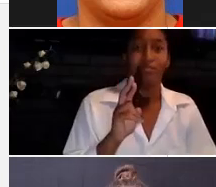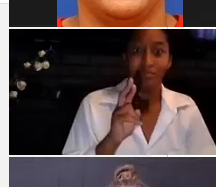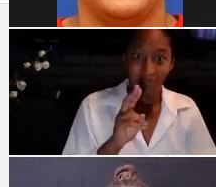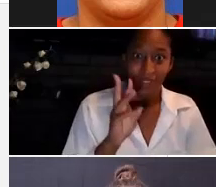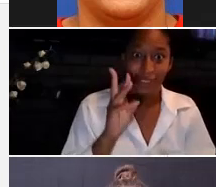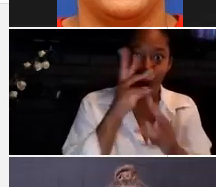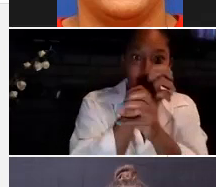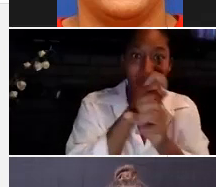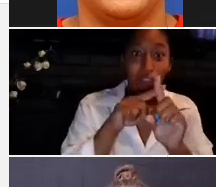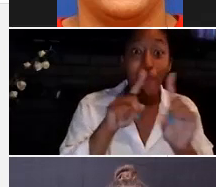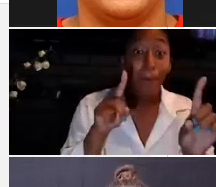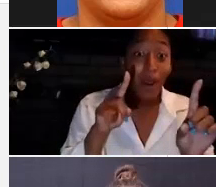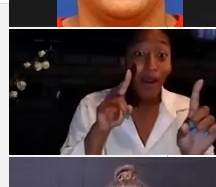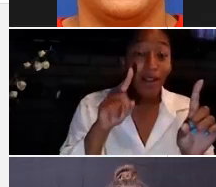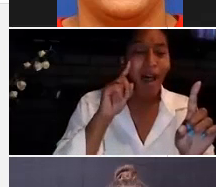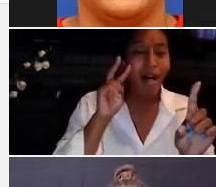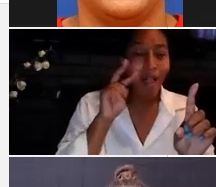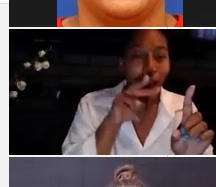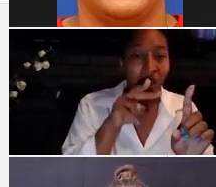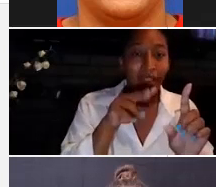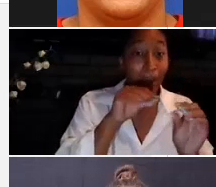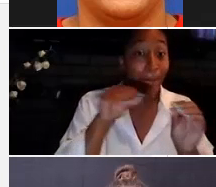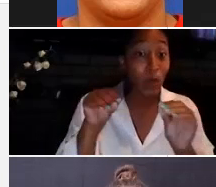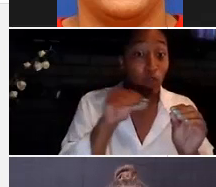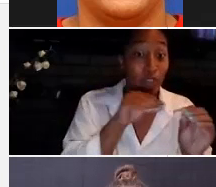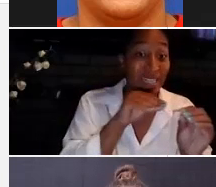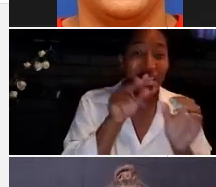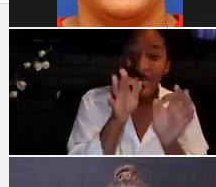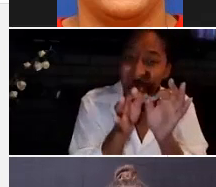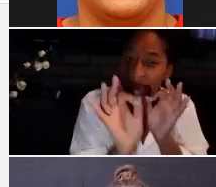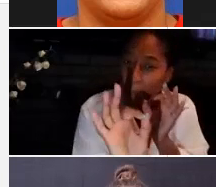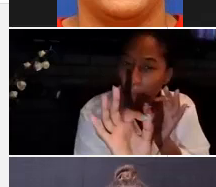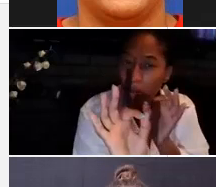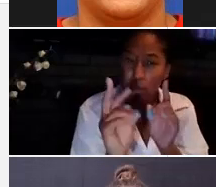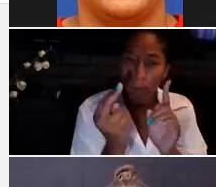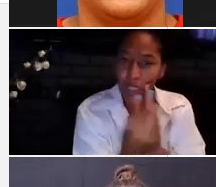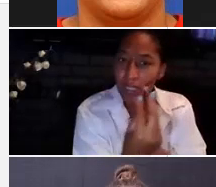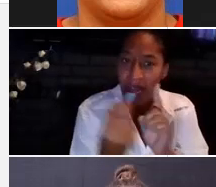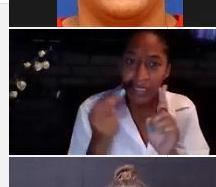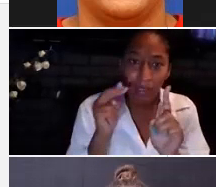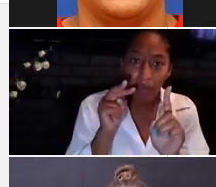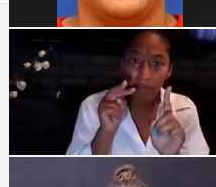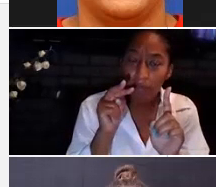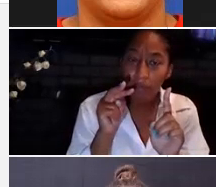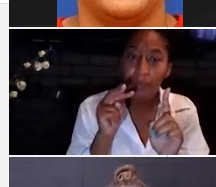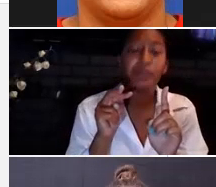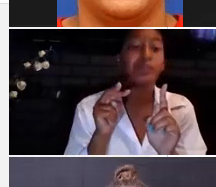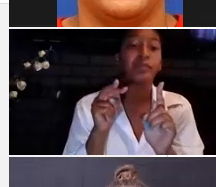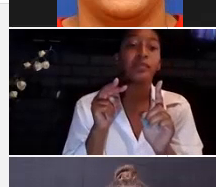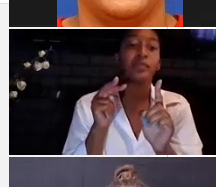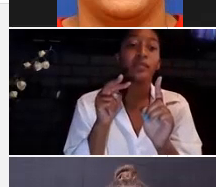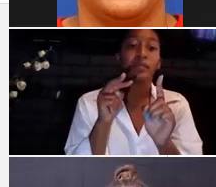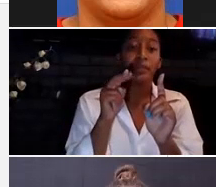at this motion from the simplest perspective possible, okay? And so when